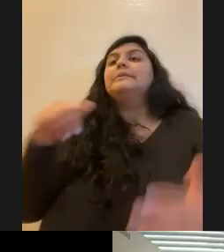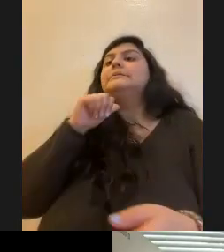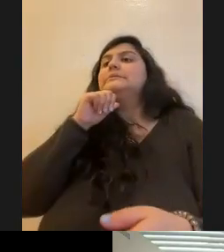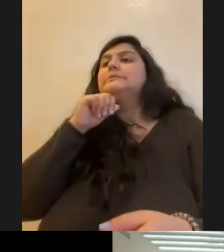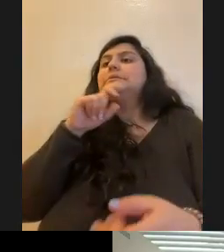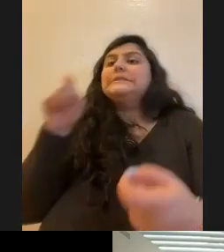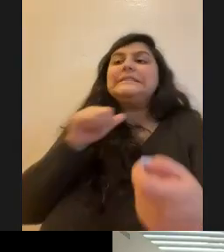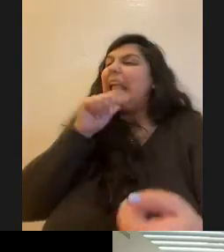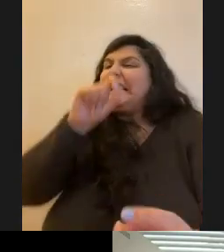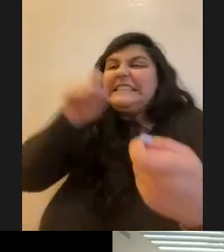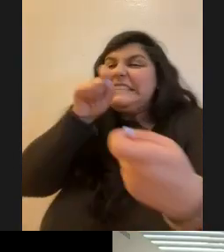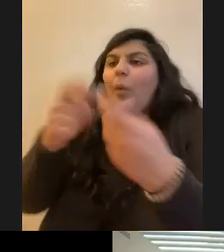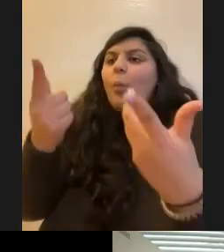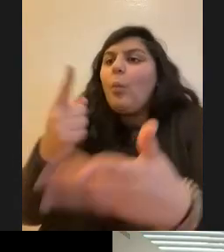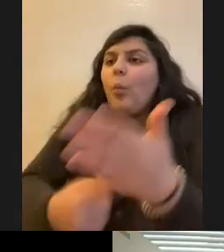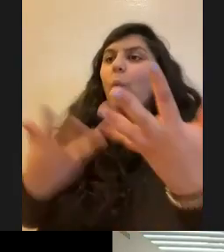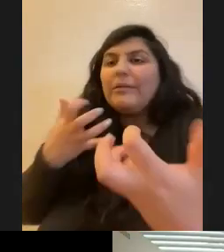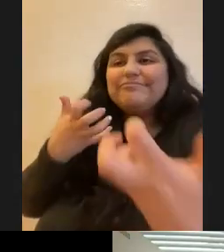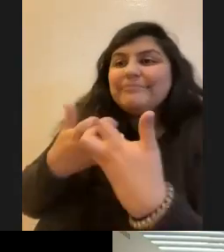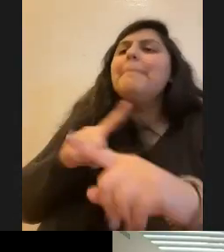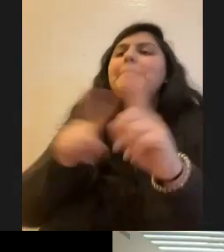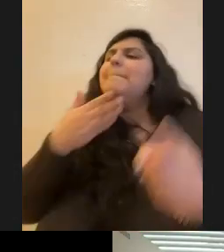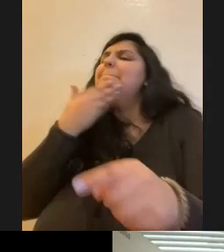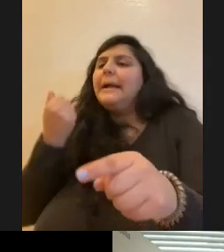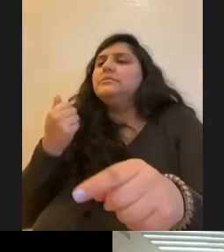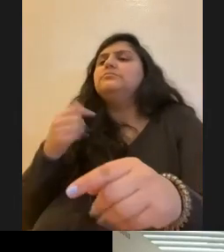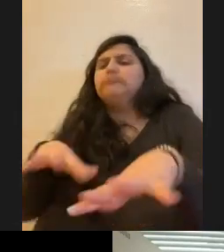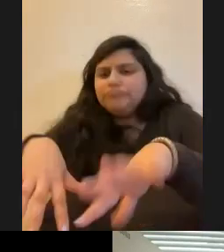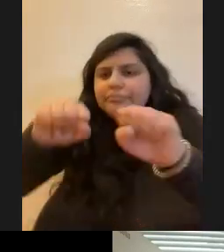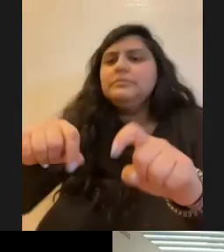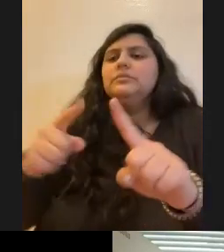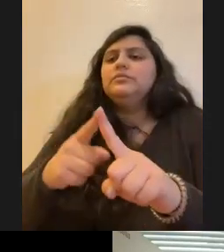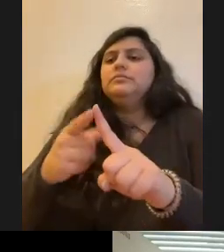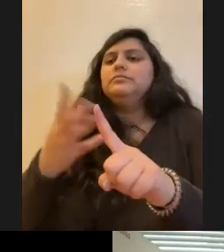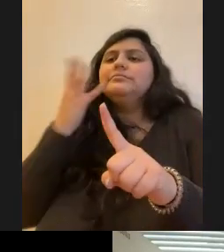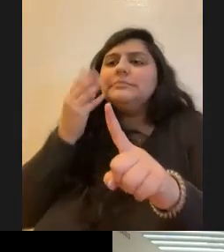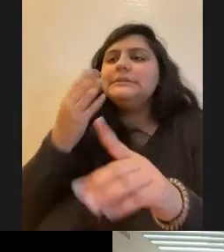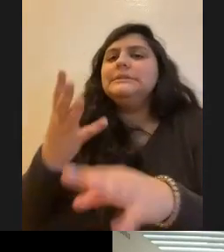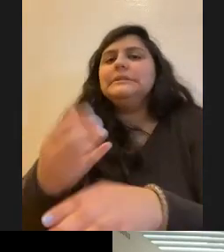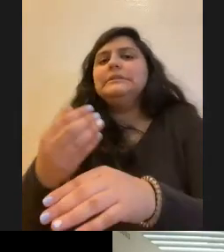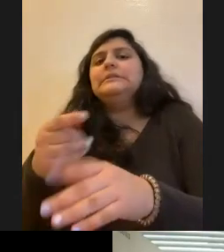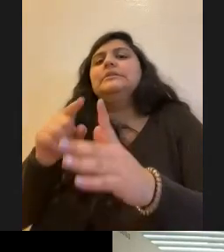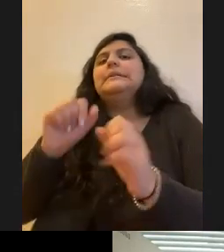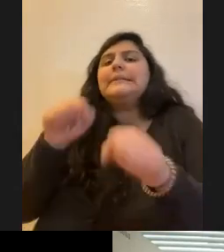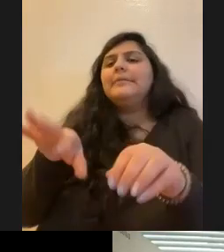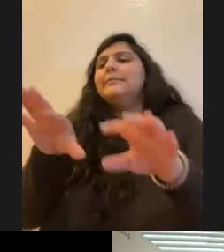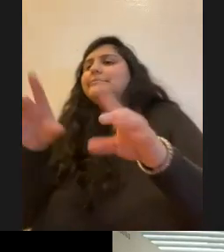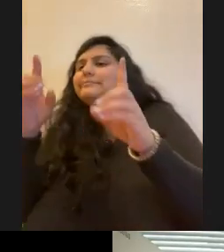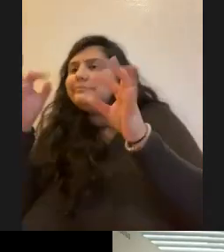kind of, it'll be good to get your foot in the door and get to know some of these things, so you can kind of pick out what you do and you don't